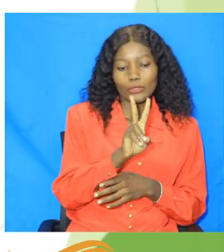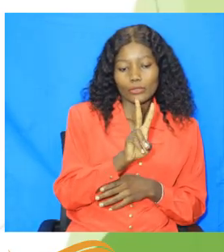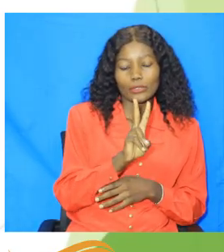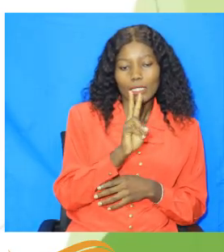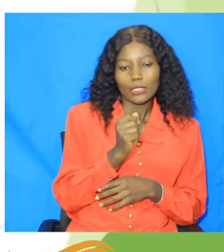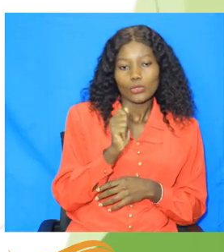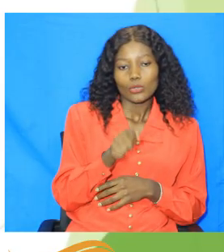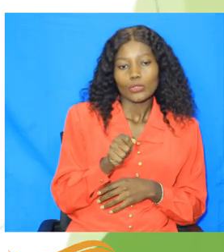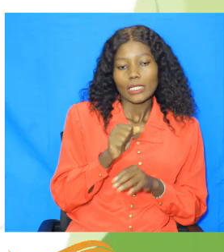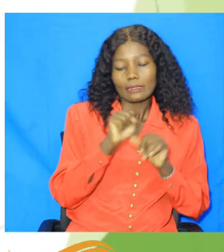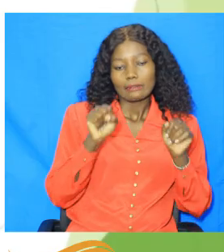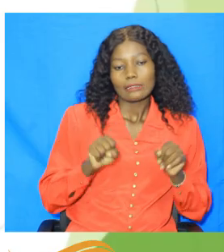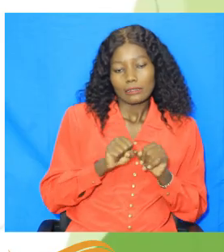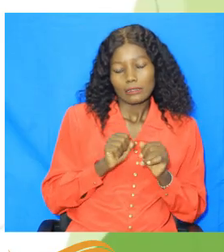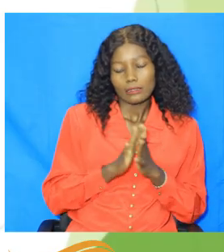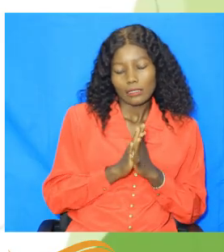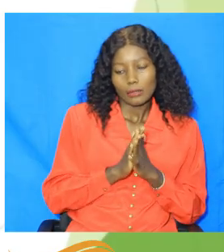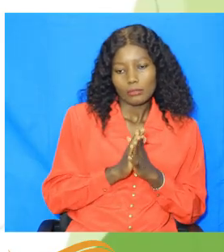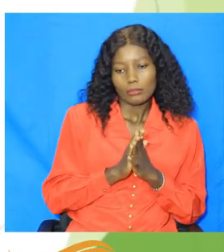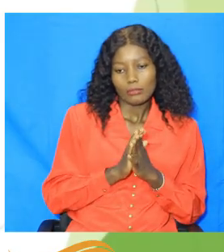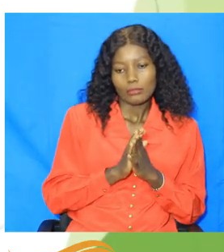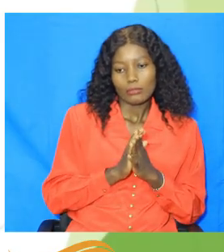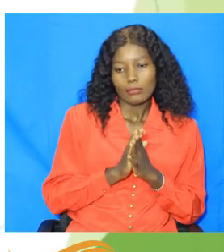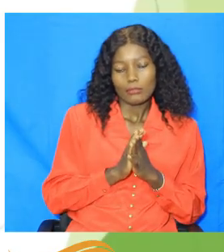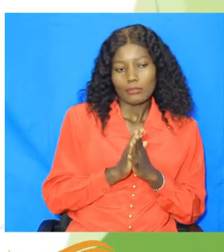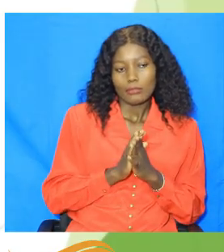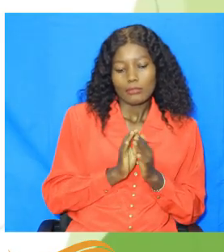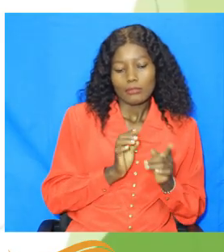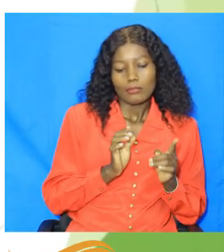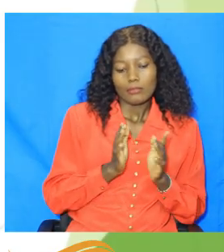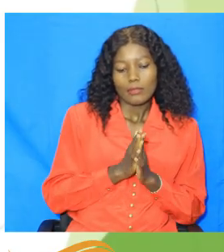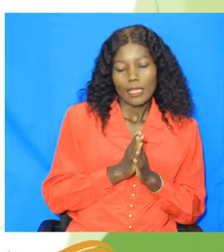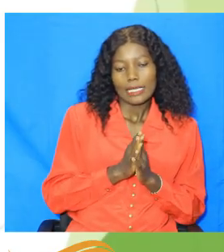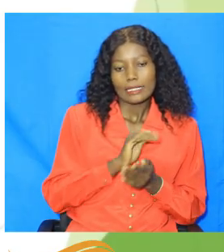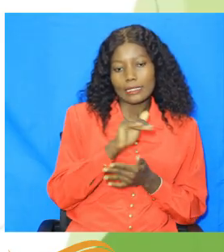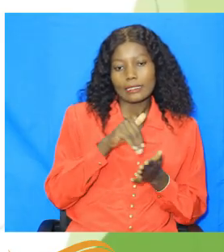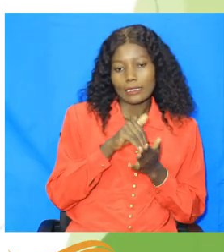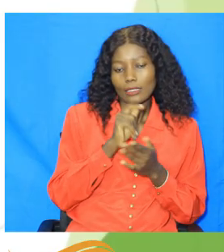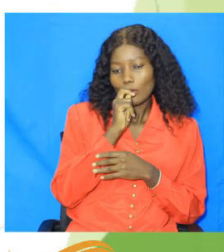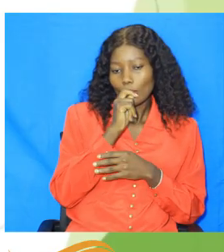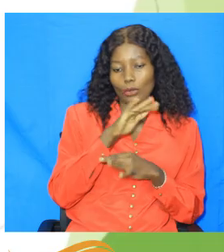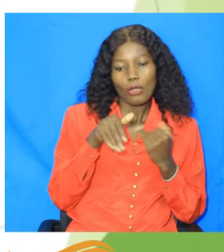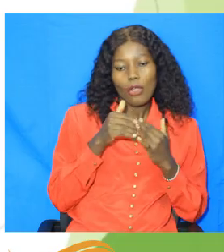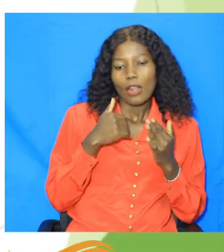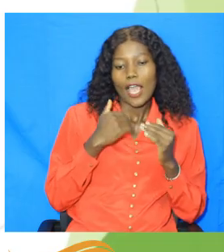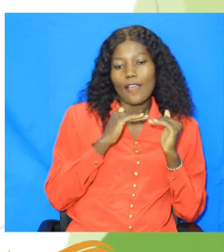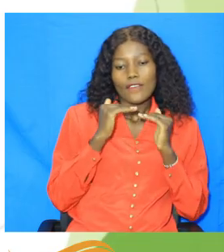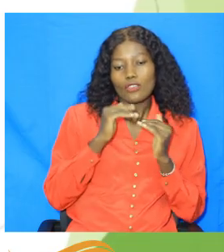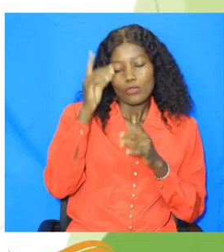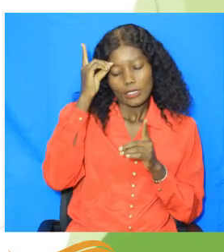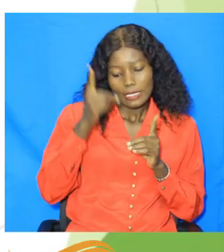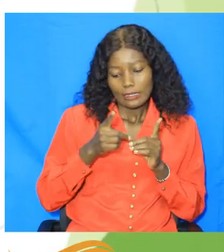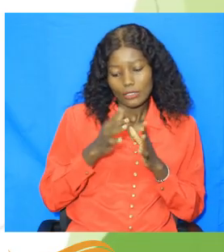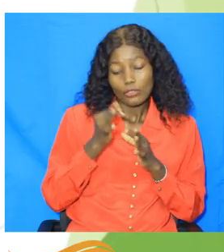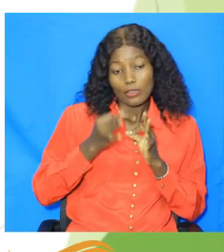system. For the 2-judge system, we are having 2 judges and a center referee. All have equal decisions.